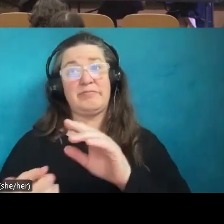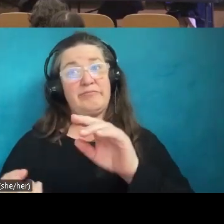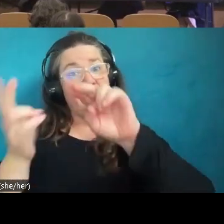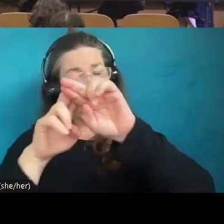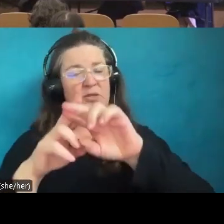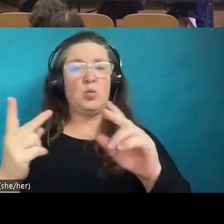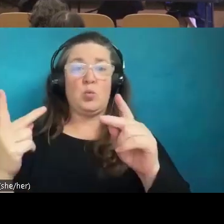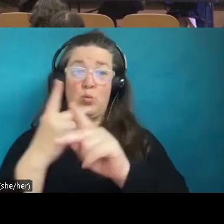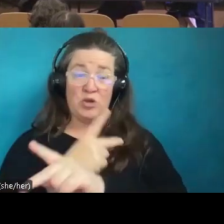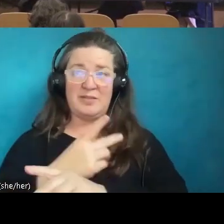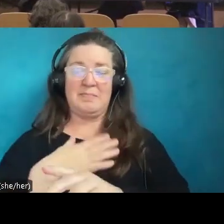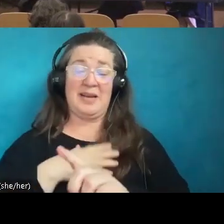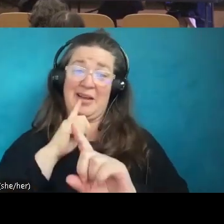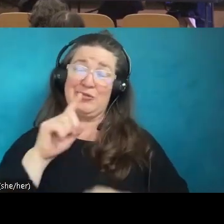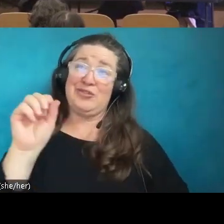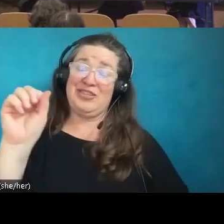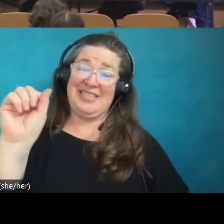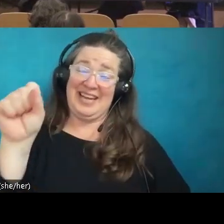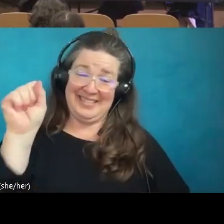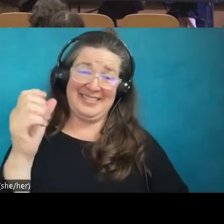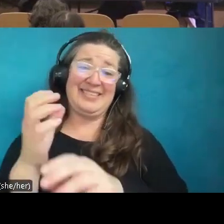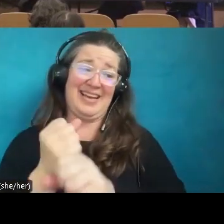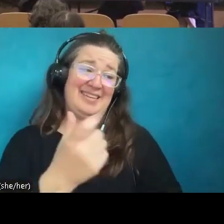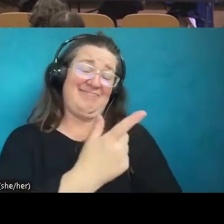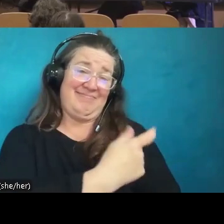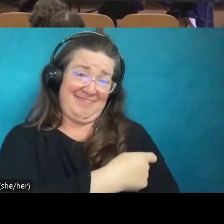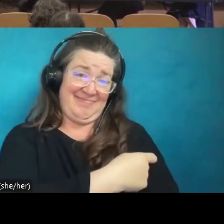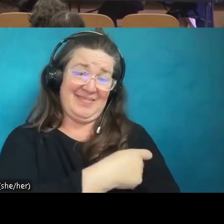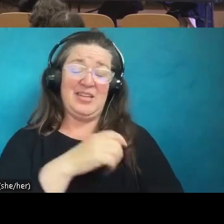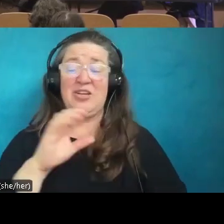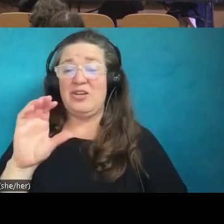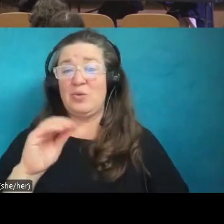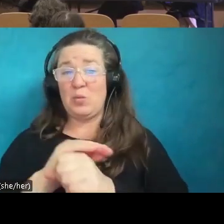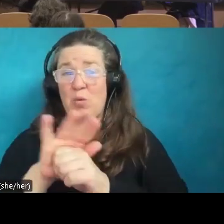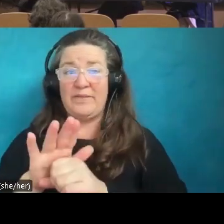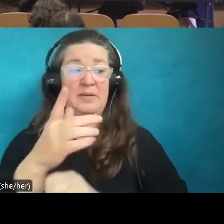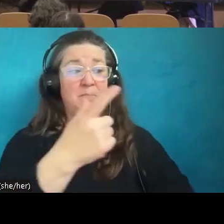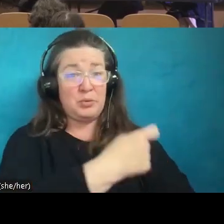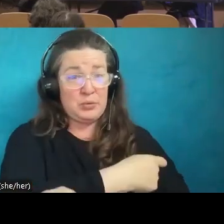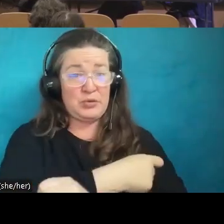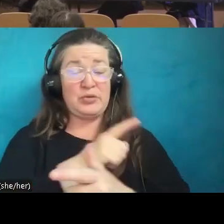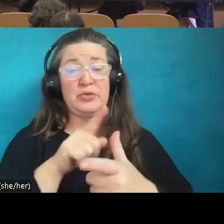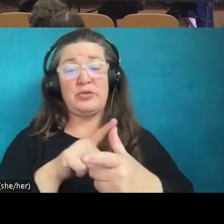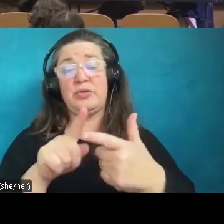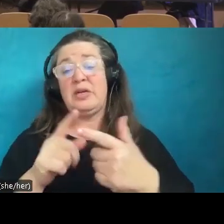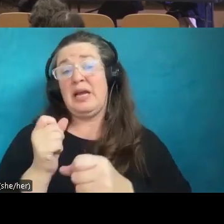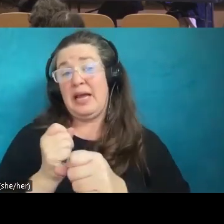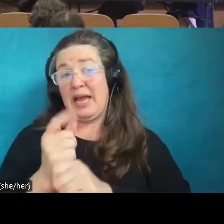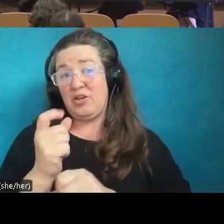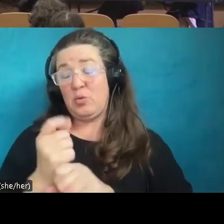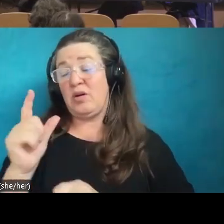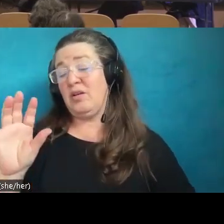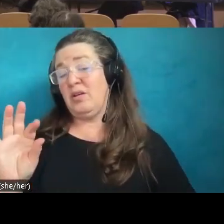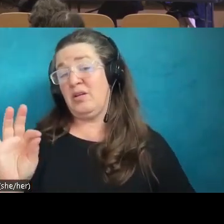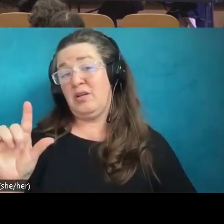say absolutely yes. And I recommend a COVID booster, an annual flu shot to all of my primary